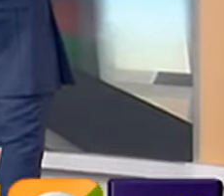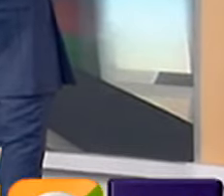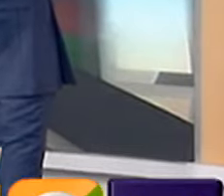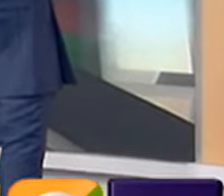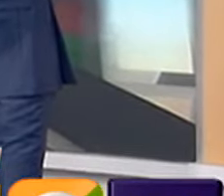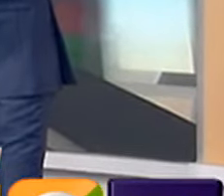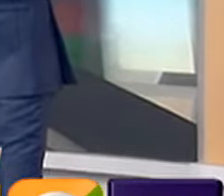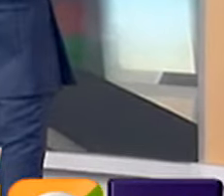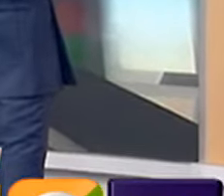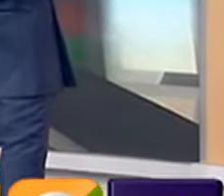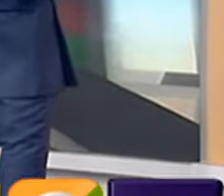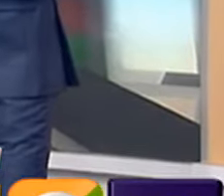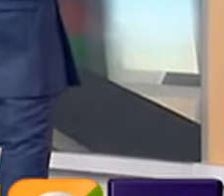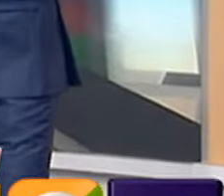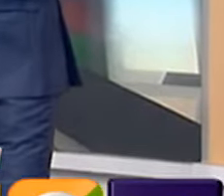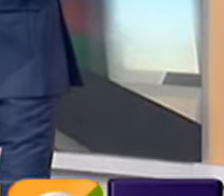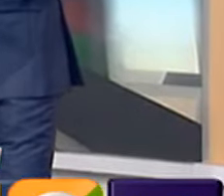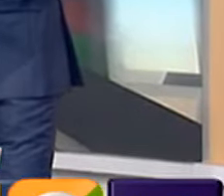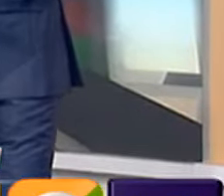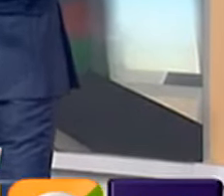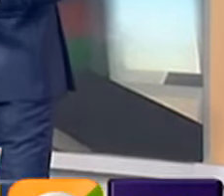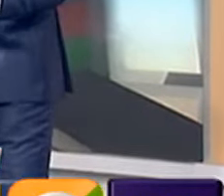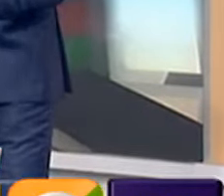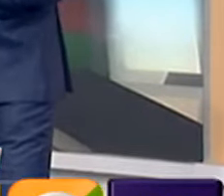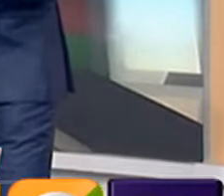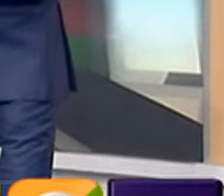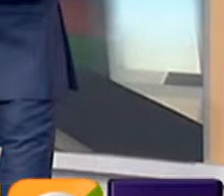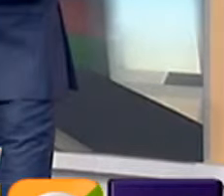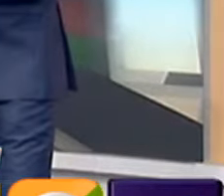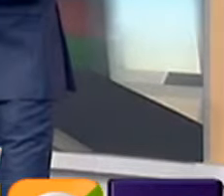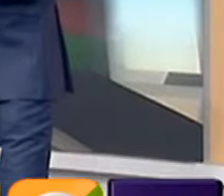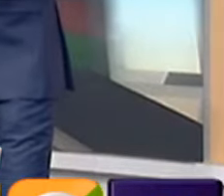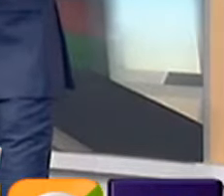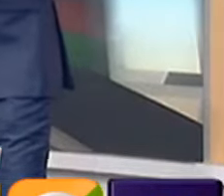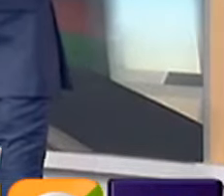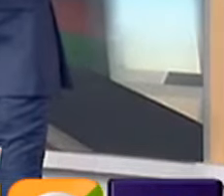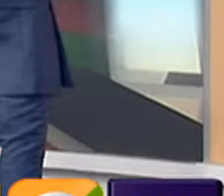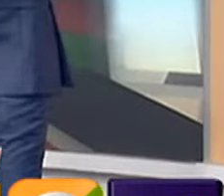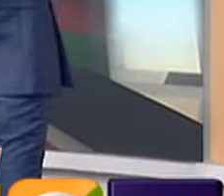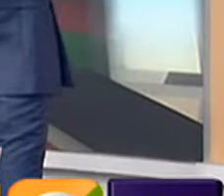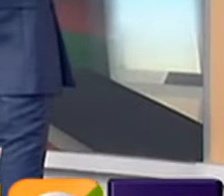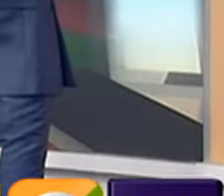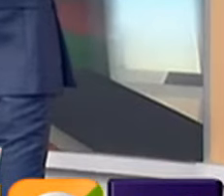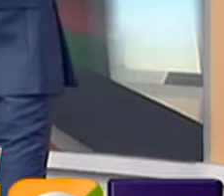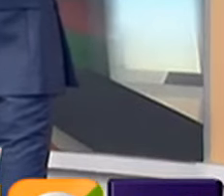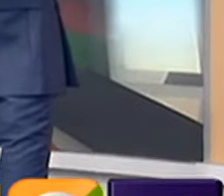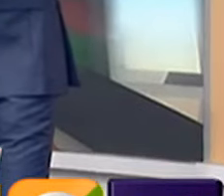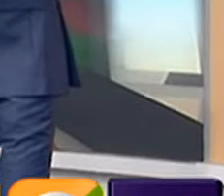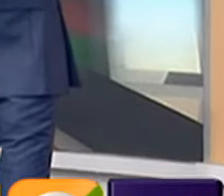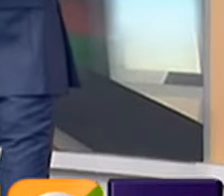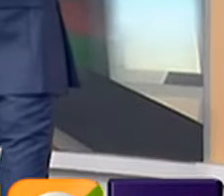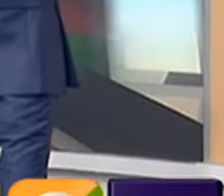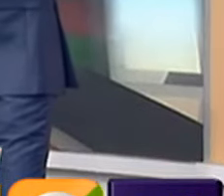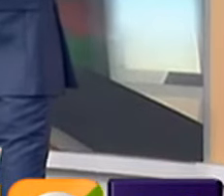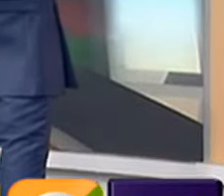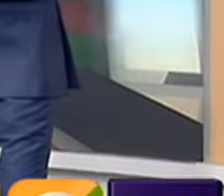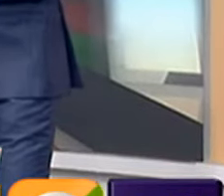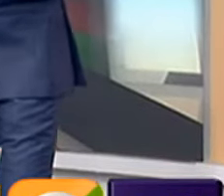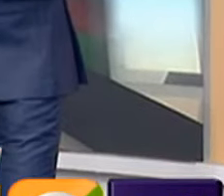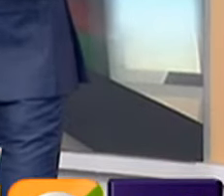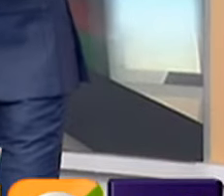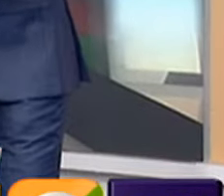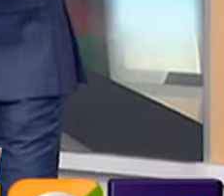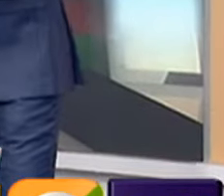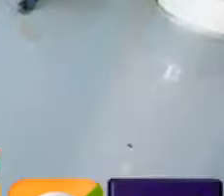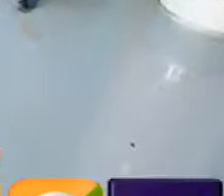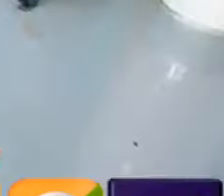sort of describe to us, because you've been in office for not 1 year, yes, as the president has been, but nearly there. So maybe